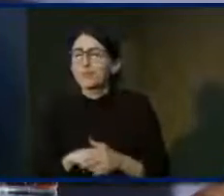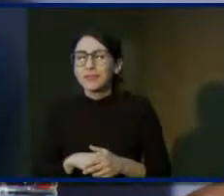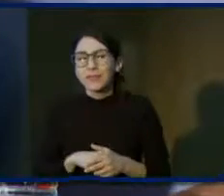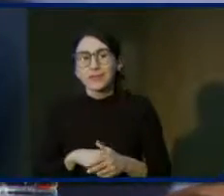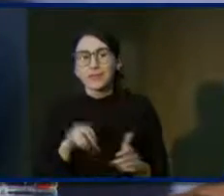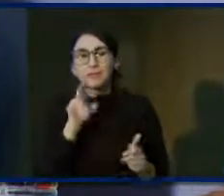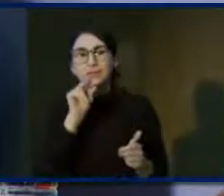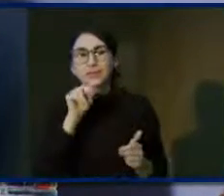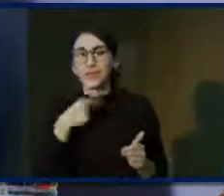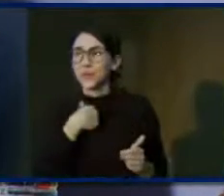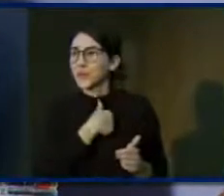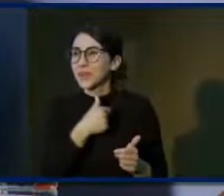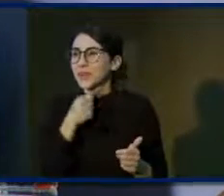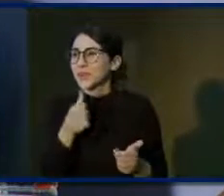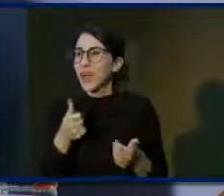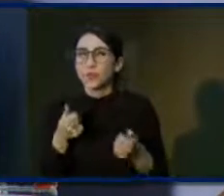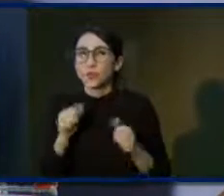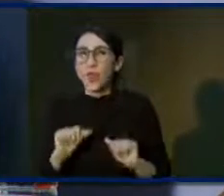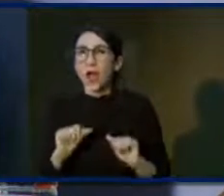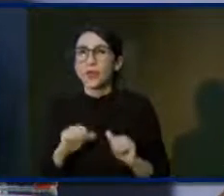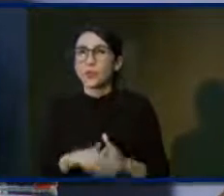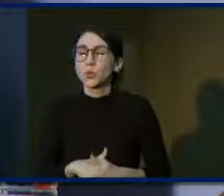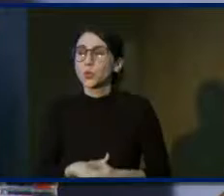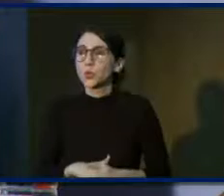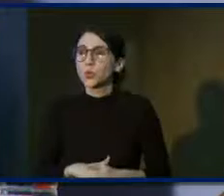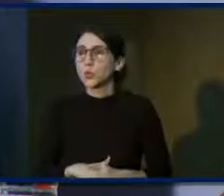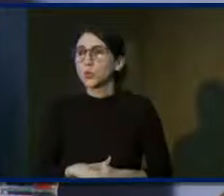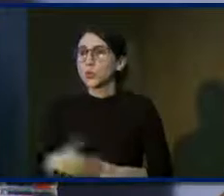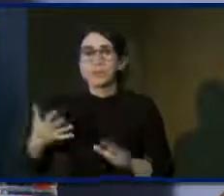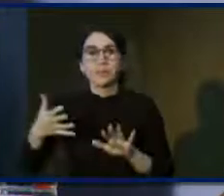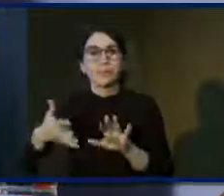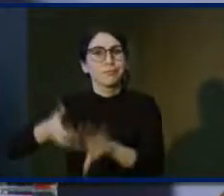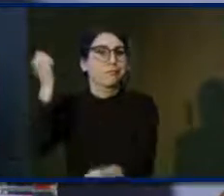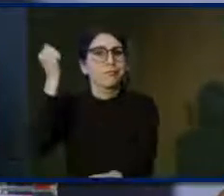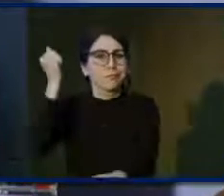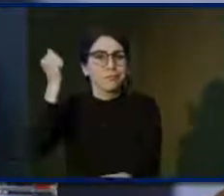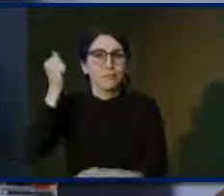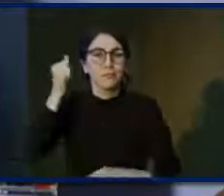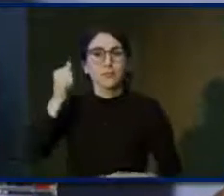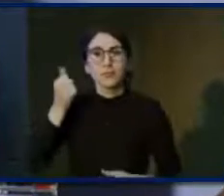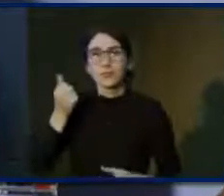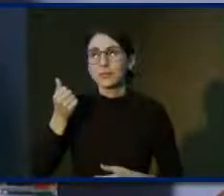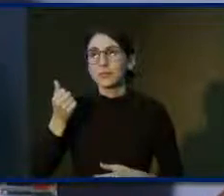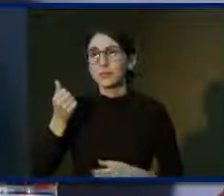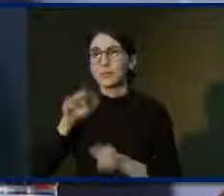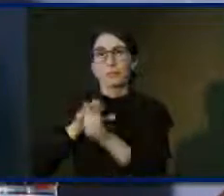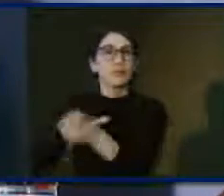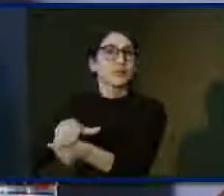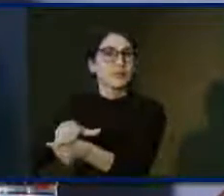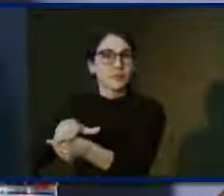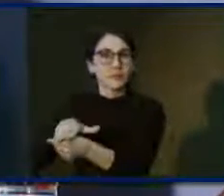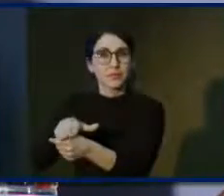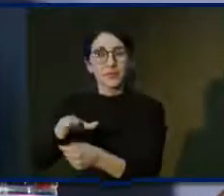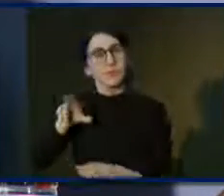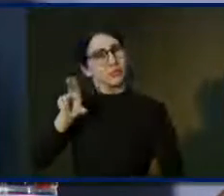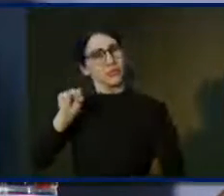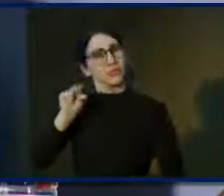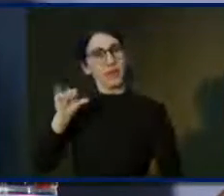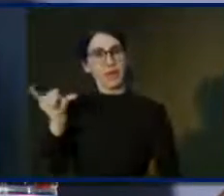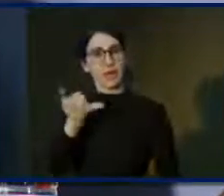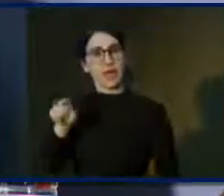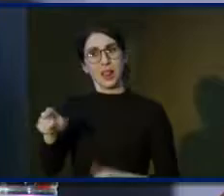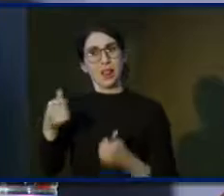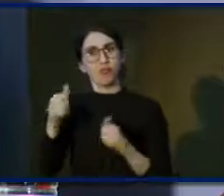there to put the thumb on them and hold them back as they have tried to